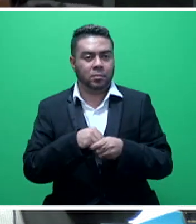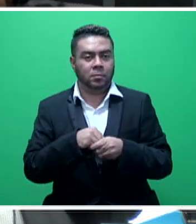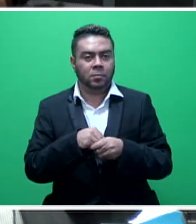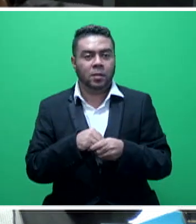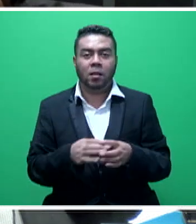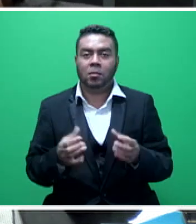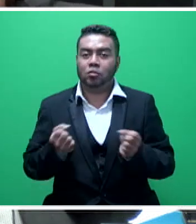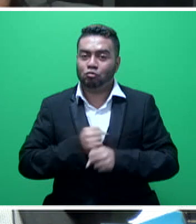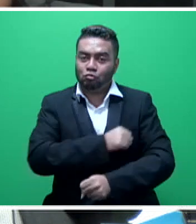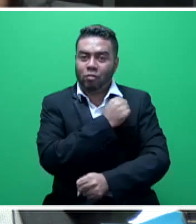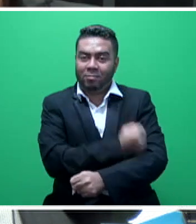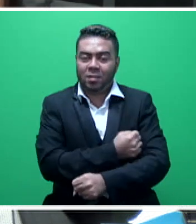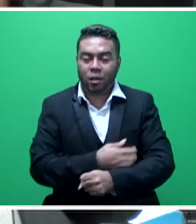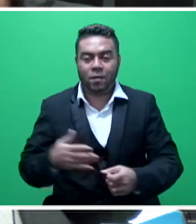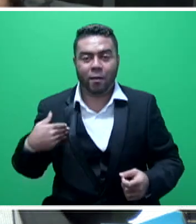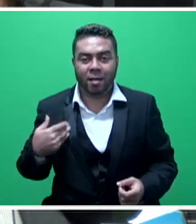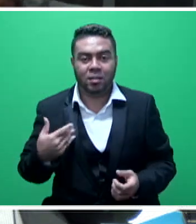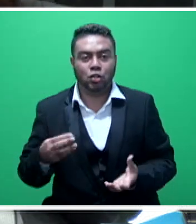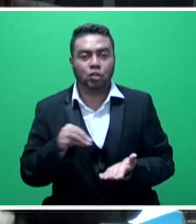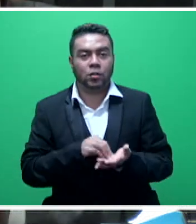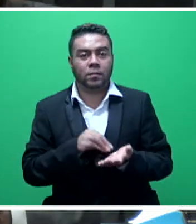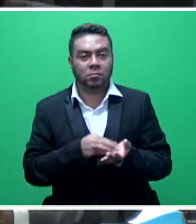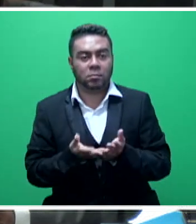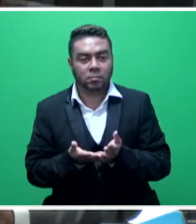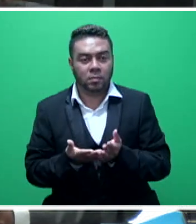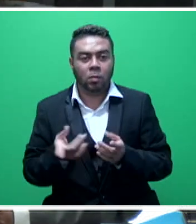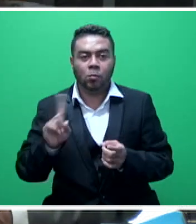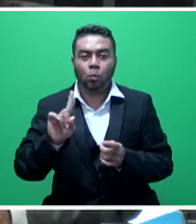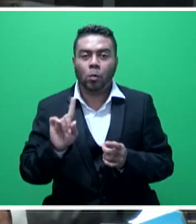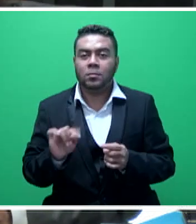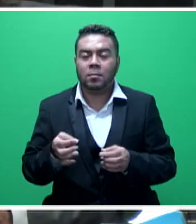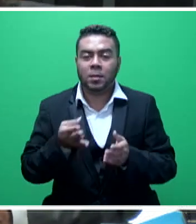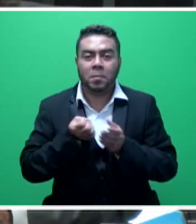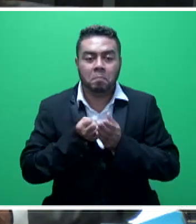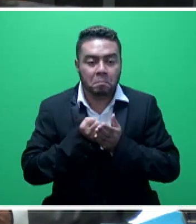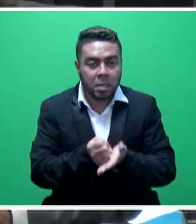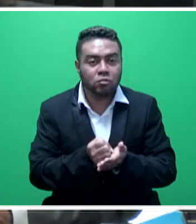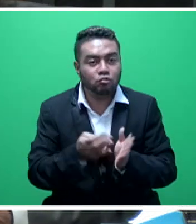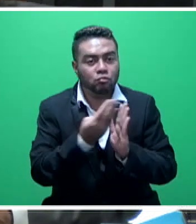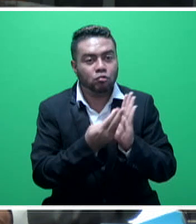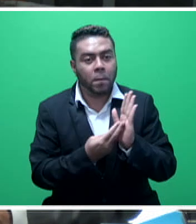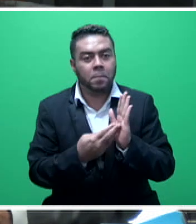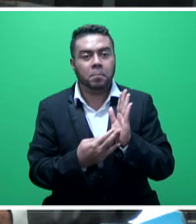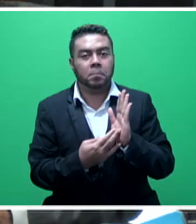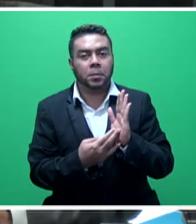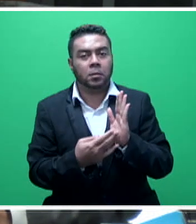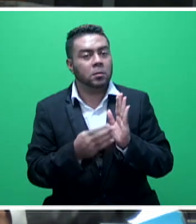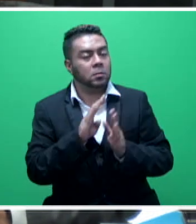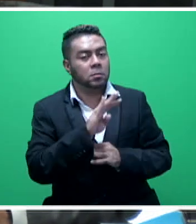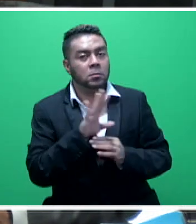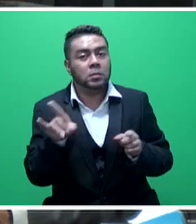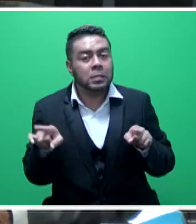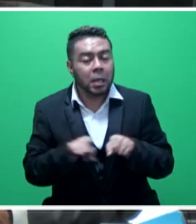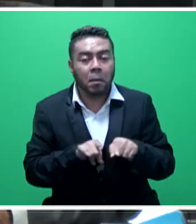the strengthening of our health service, facilitated by the supplementary budget and the specific budget for COVID-19,